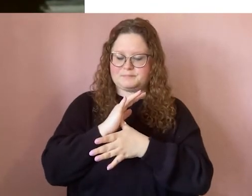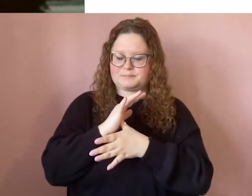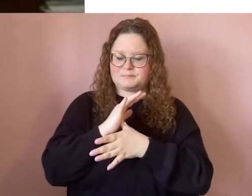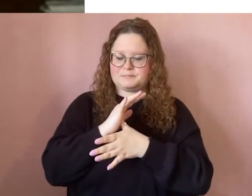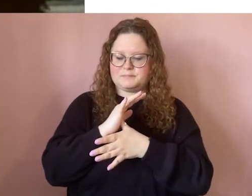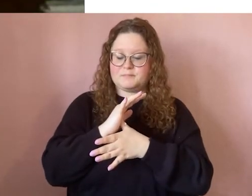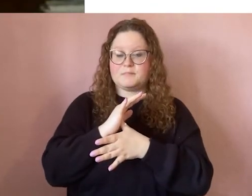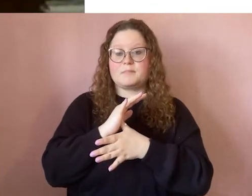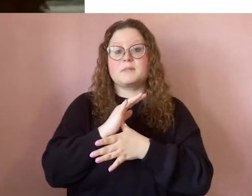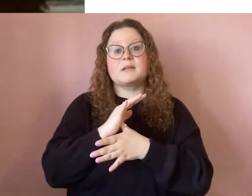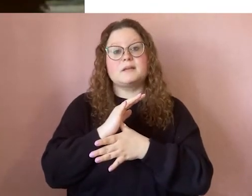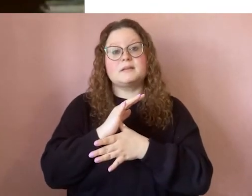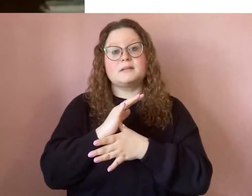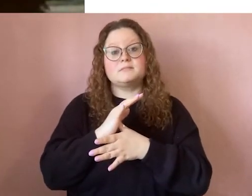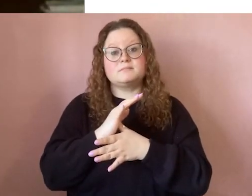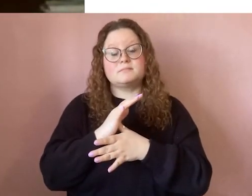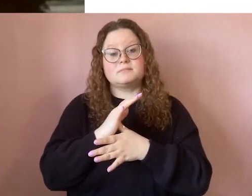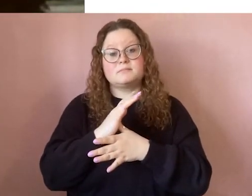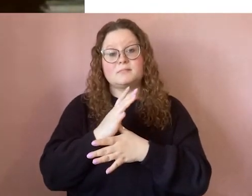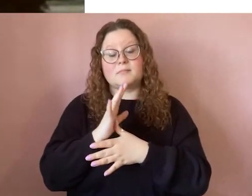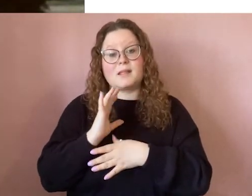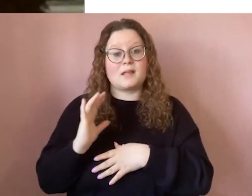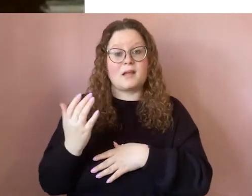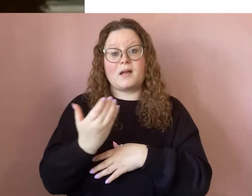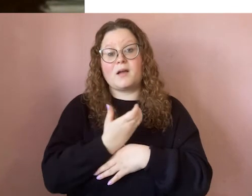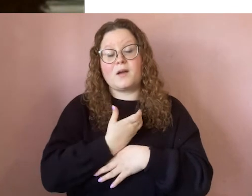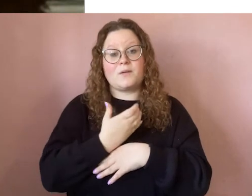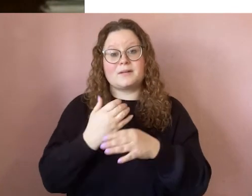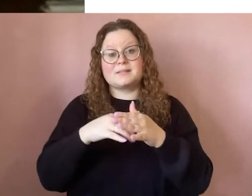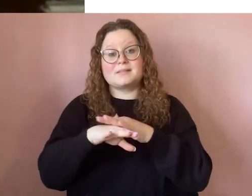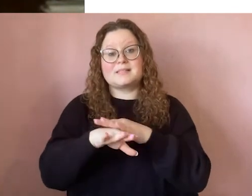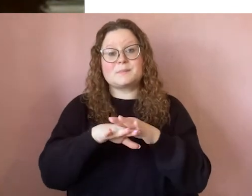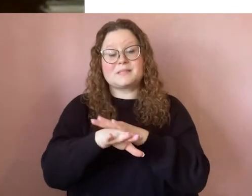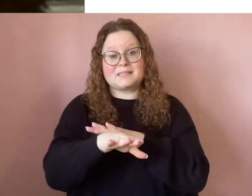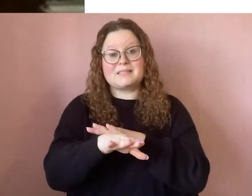Those are uniquely human experiences,